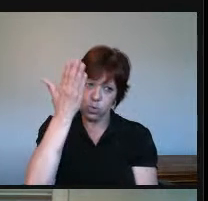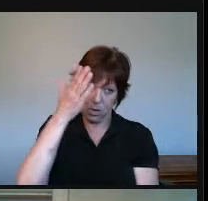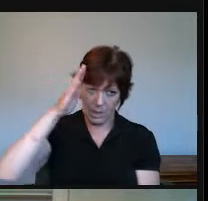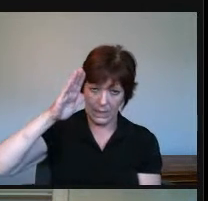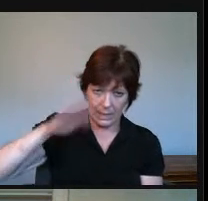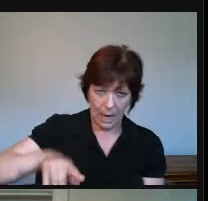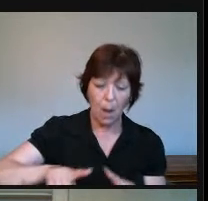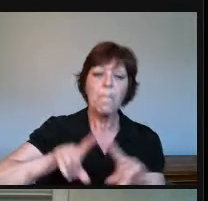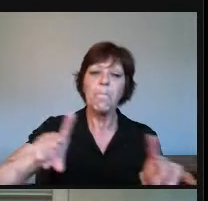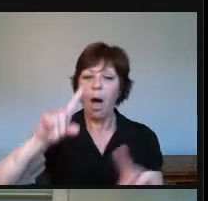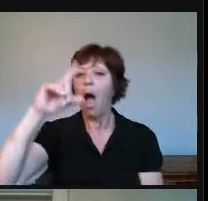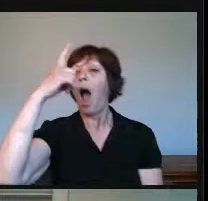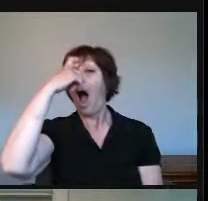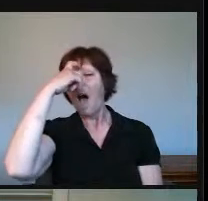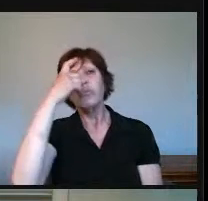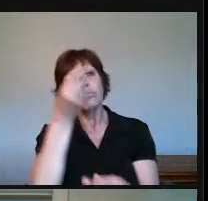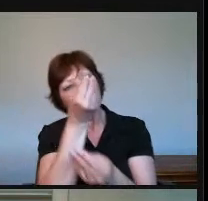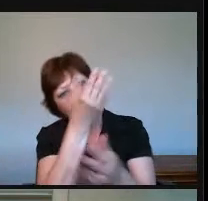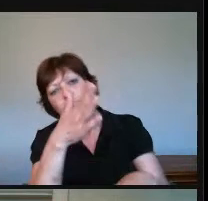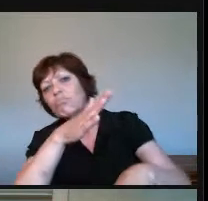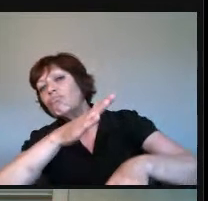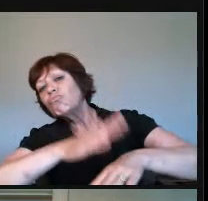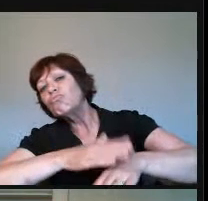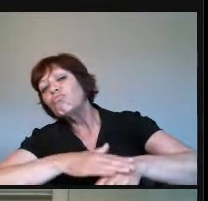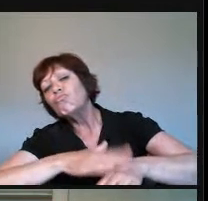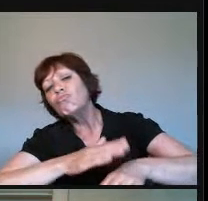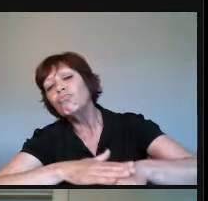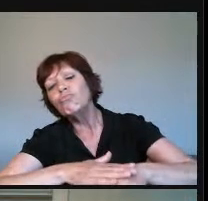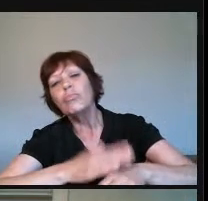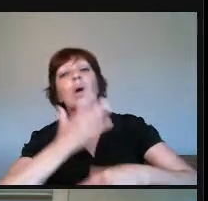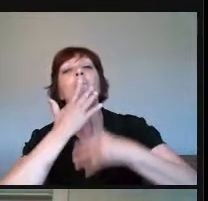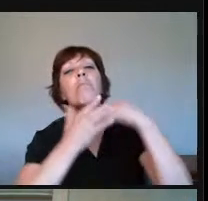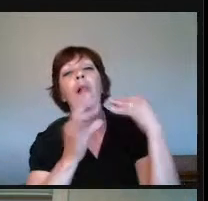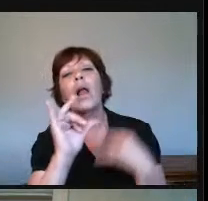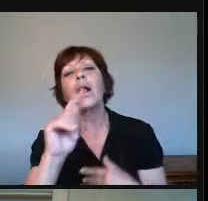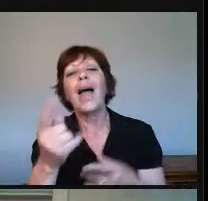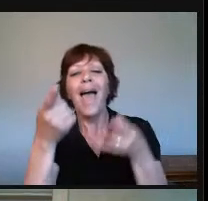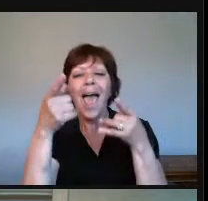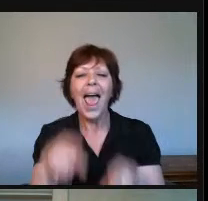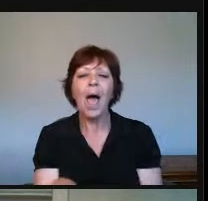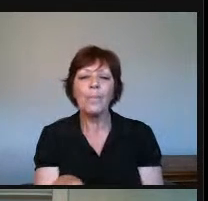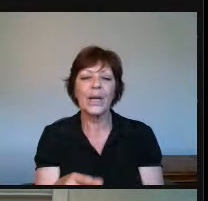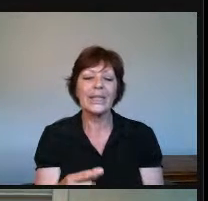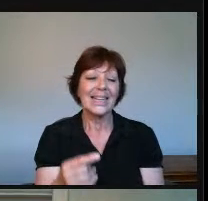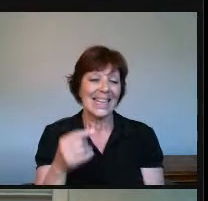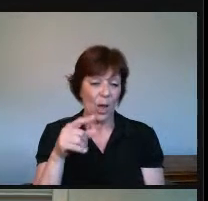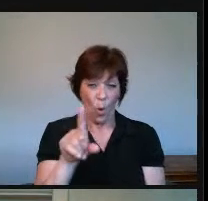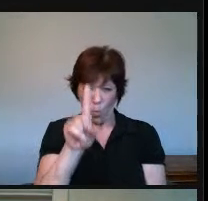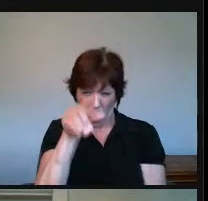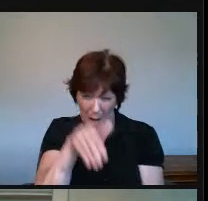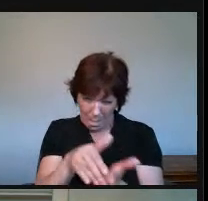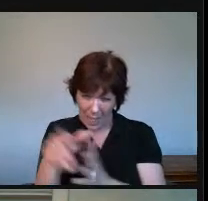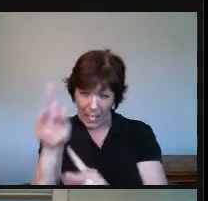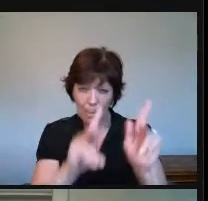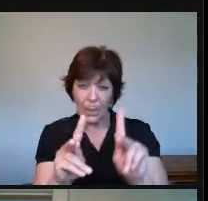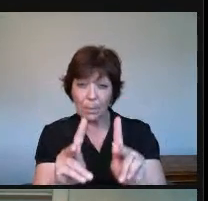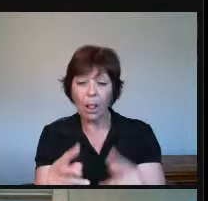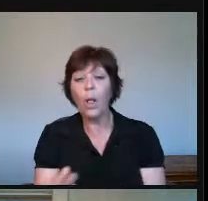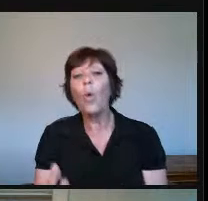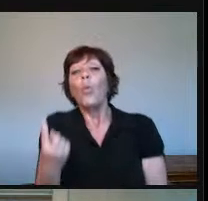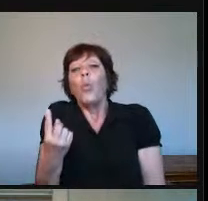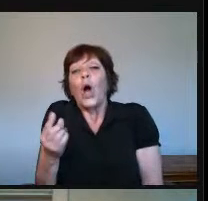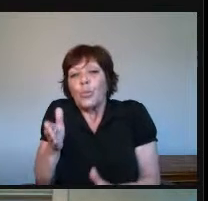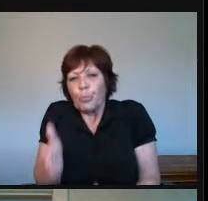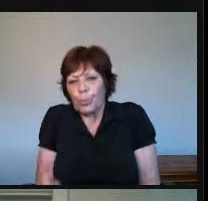the government has put out warnings about clotting. It's occurring at about 1 person per million. It has disproportionately